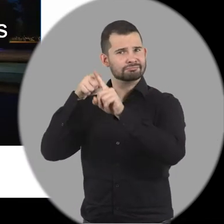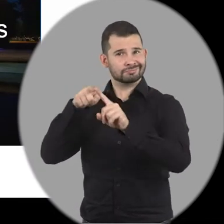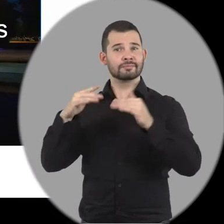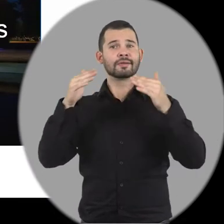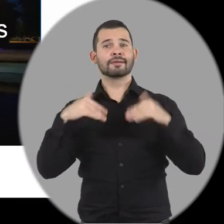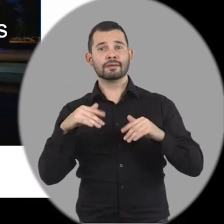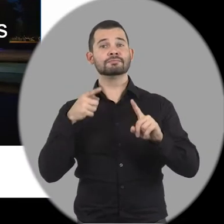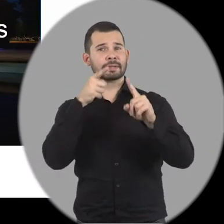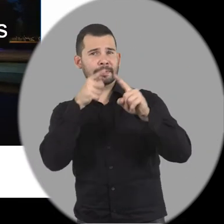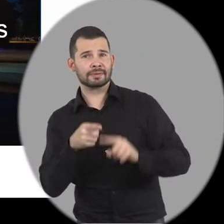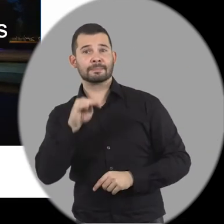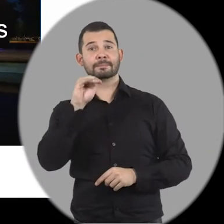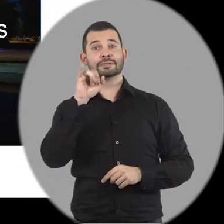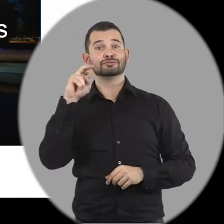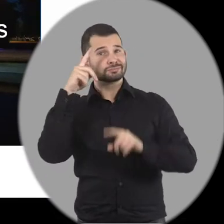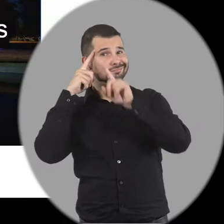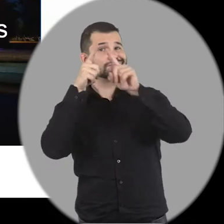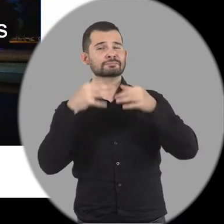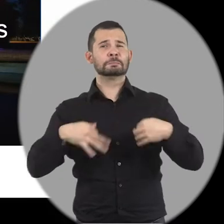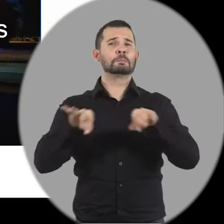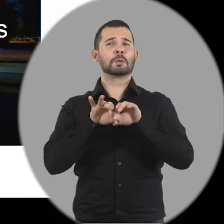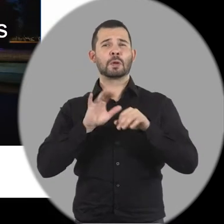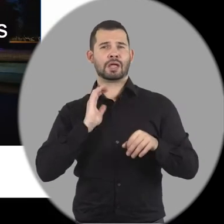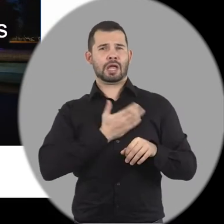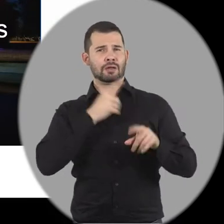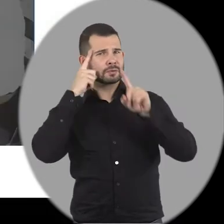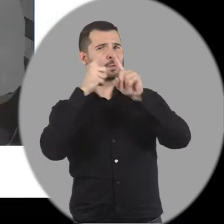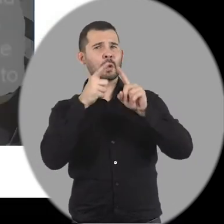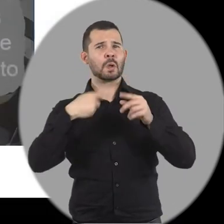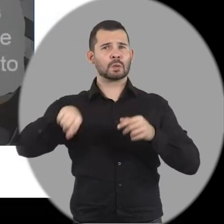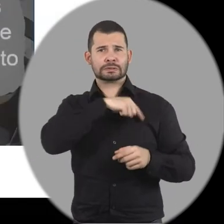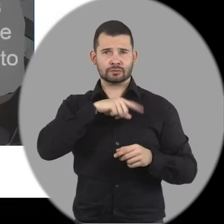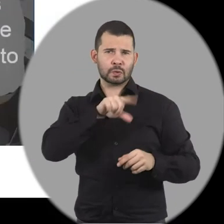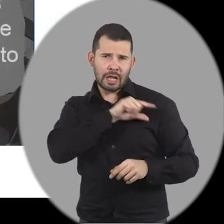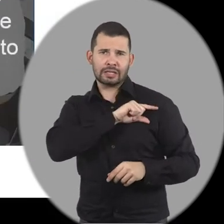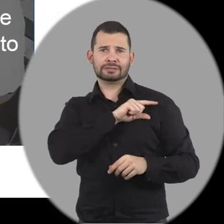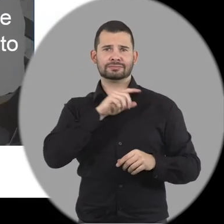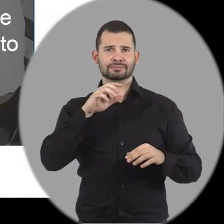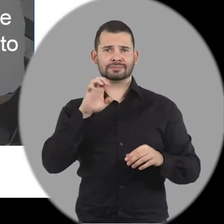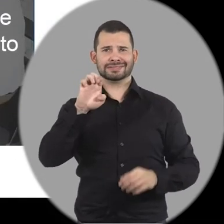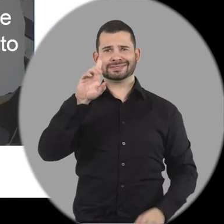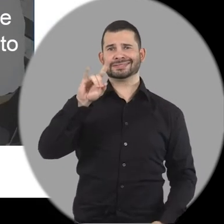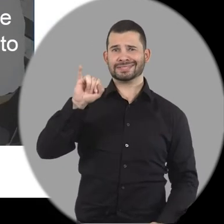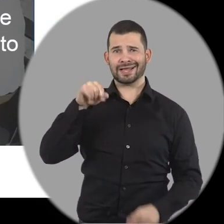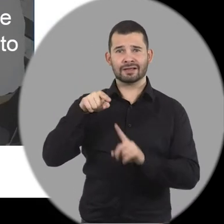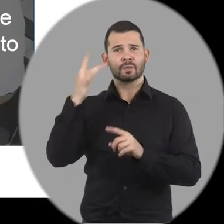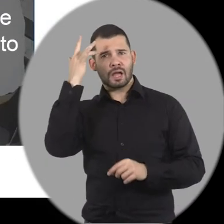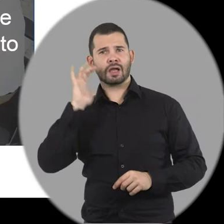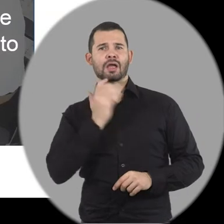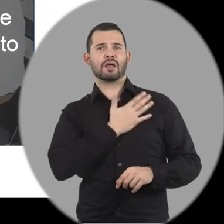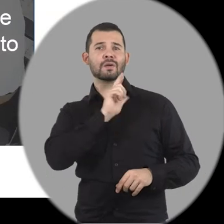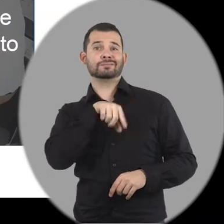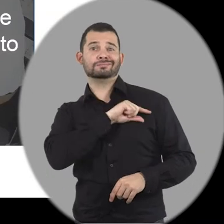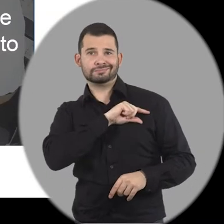Our mission highlights why it is that EDI is important to us. Our mission: we value diversity as an essential part of who